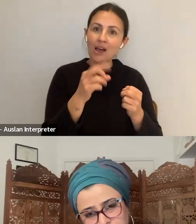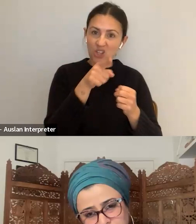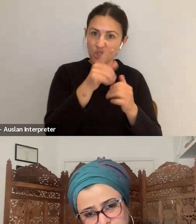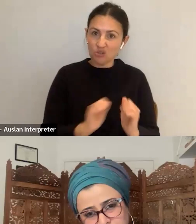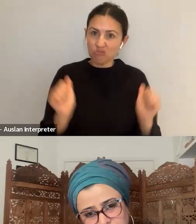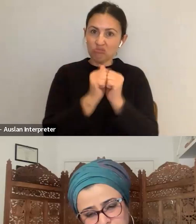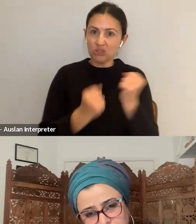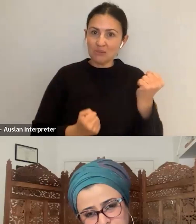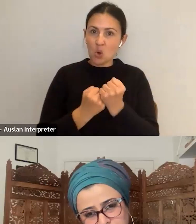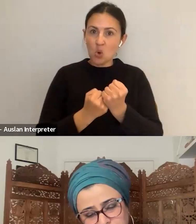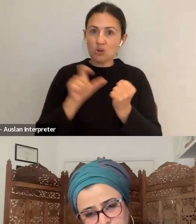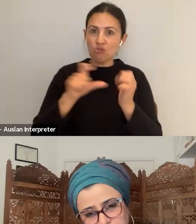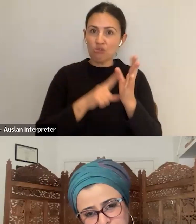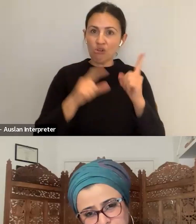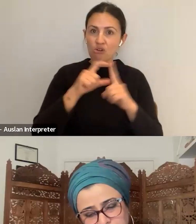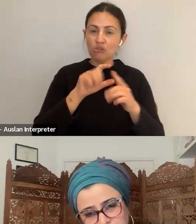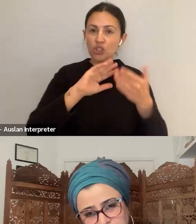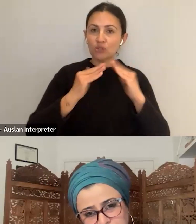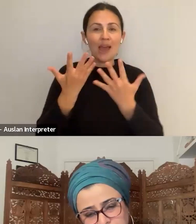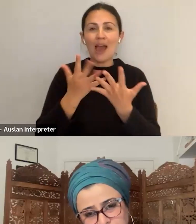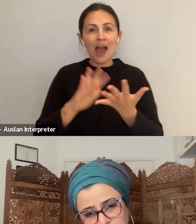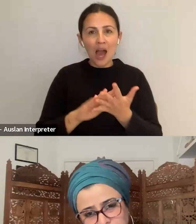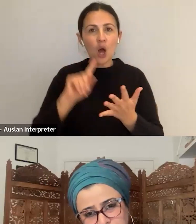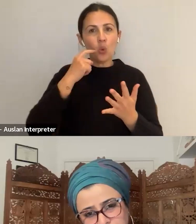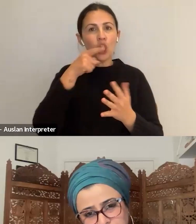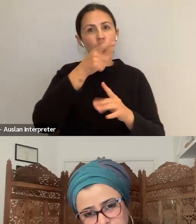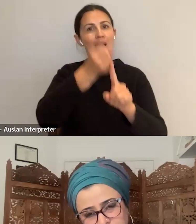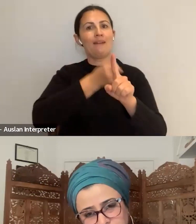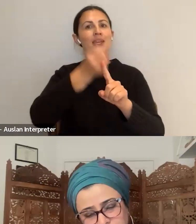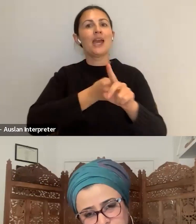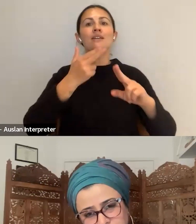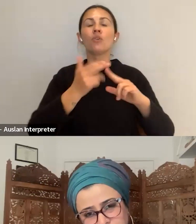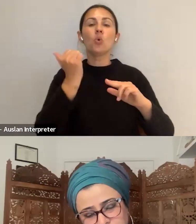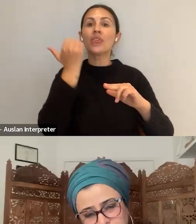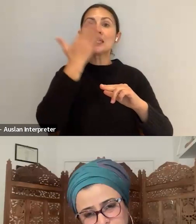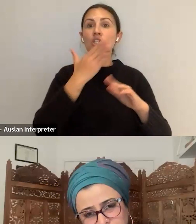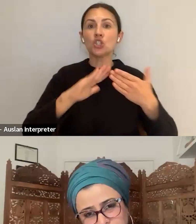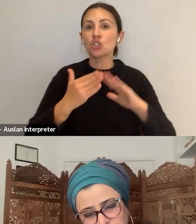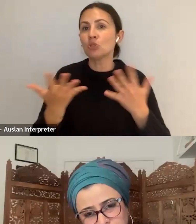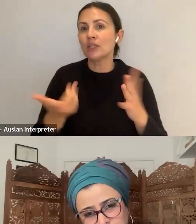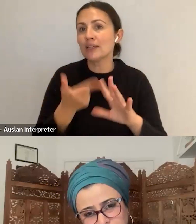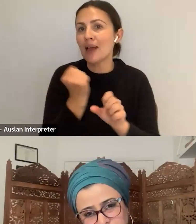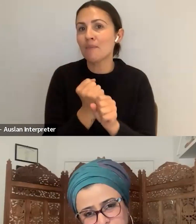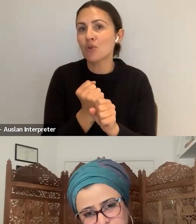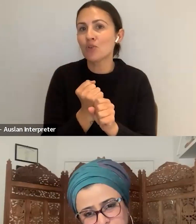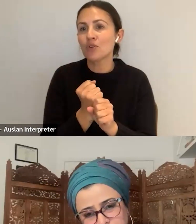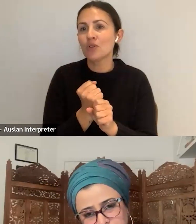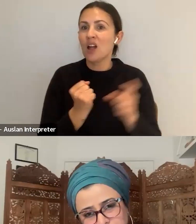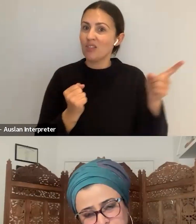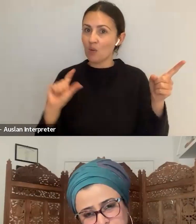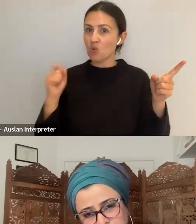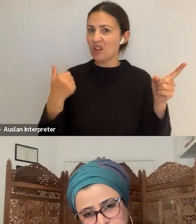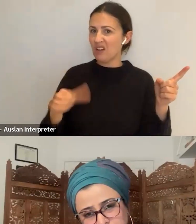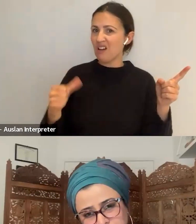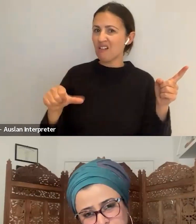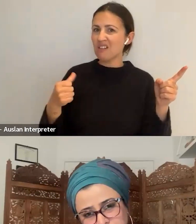the lived experience and full complex humanity of board members is understood, then people will also understand that, yeah, I might be able to speak as a fair-skinned